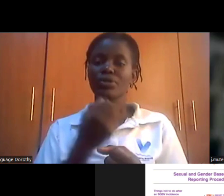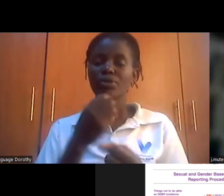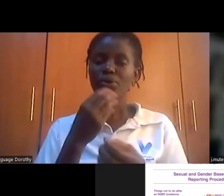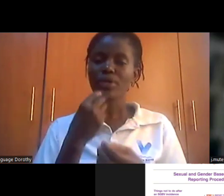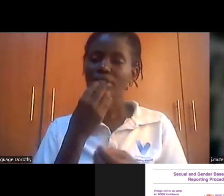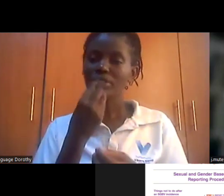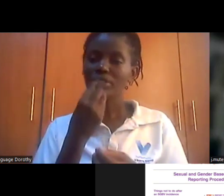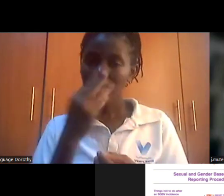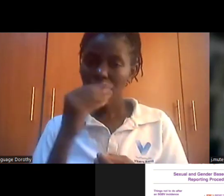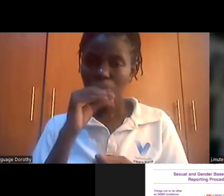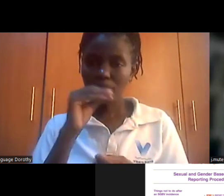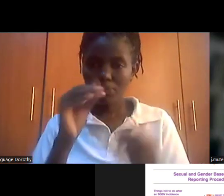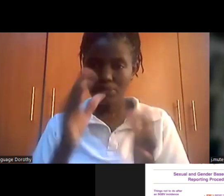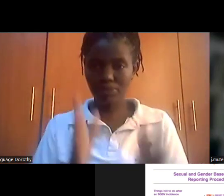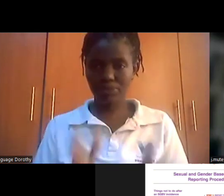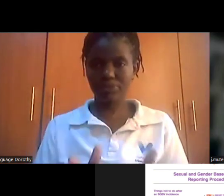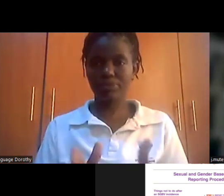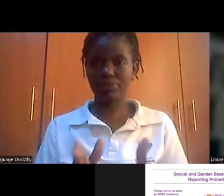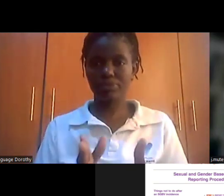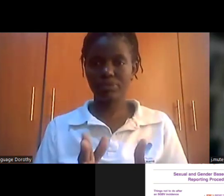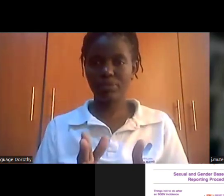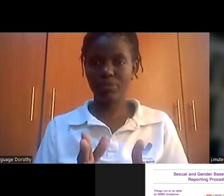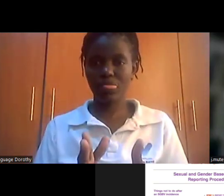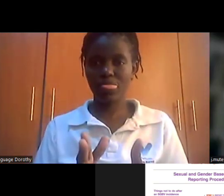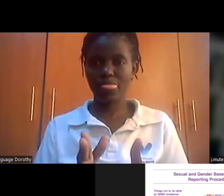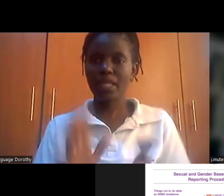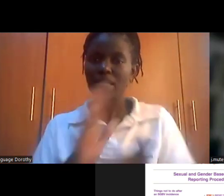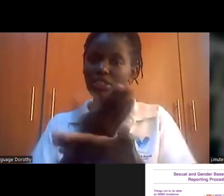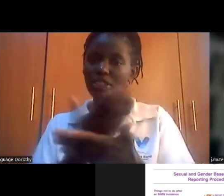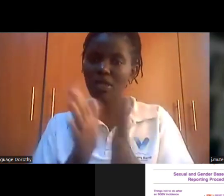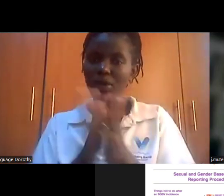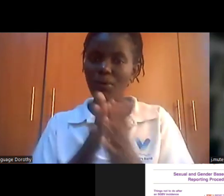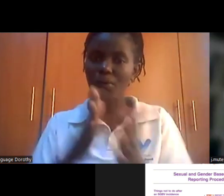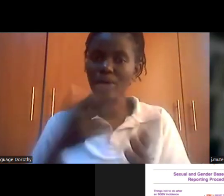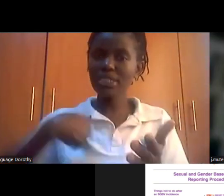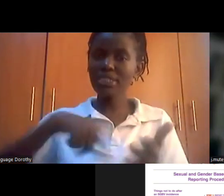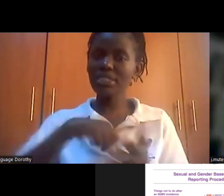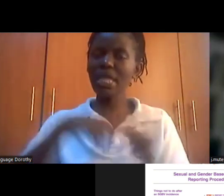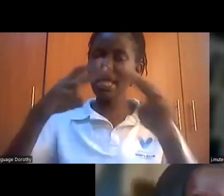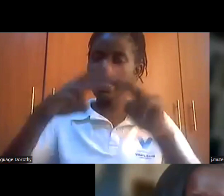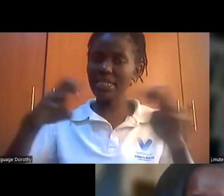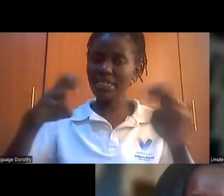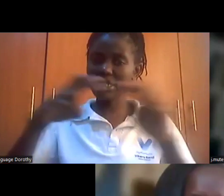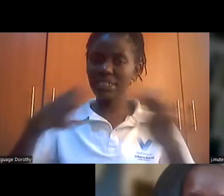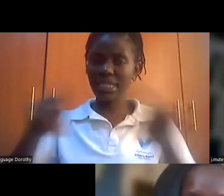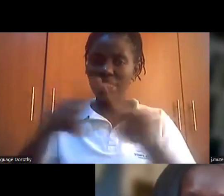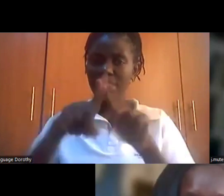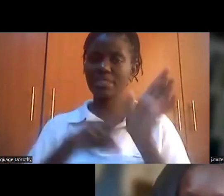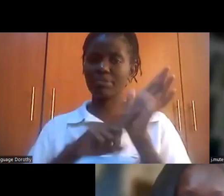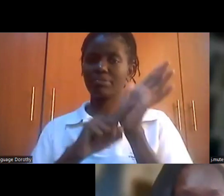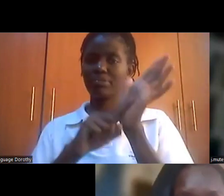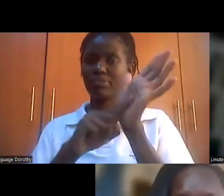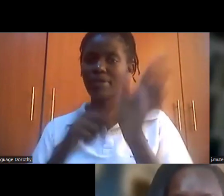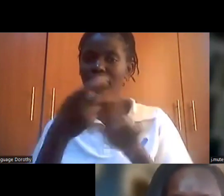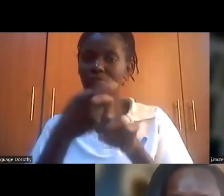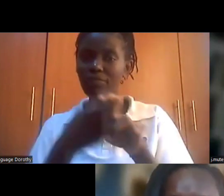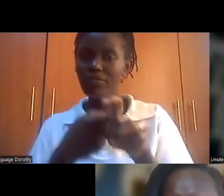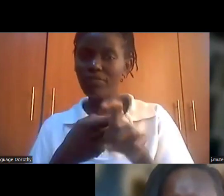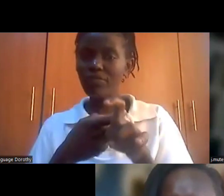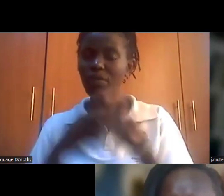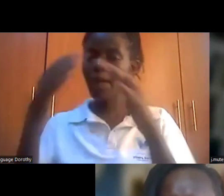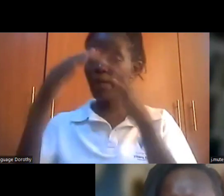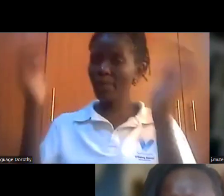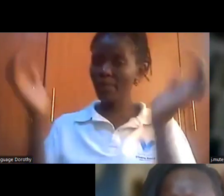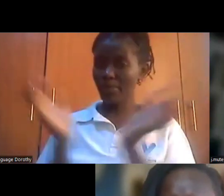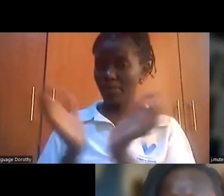you're sharing is that you're sharing with us the research and therefore the evidence from a community, but